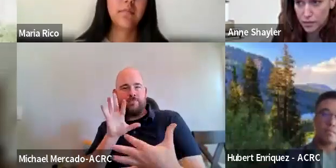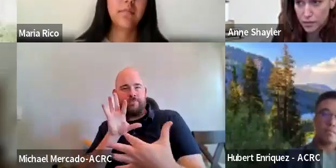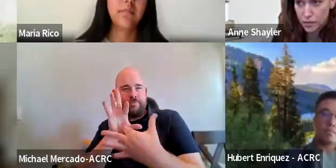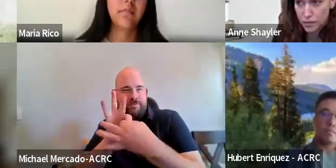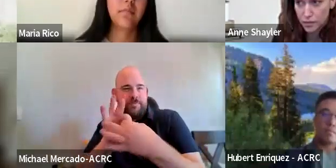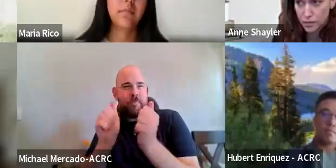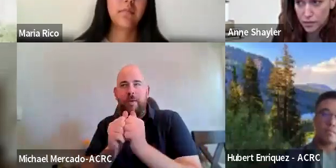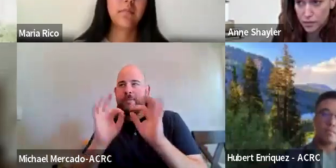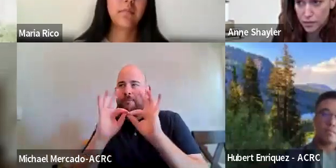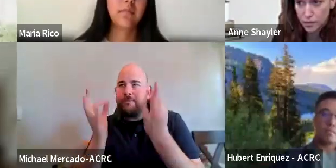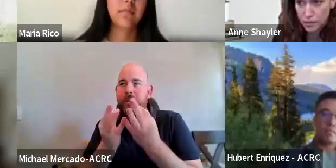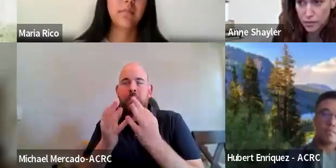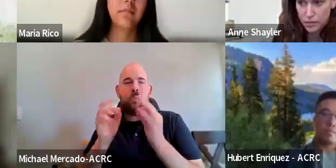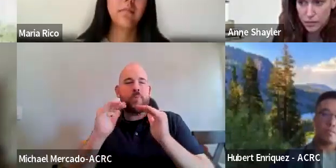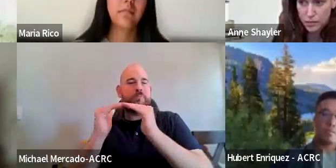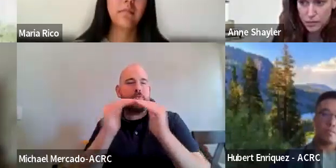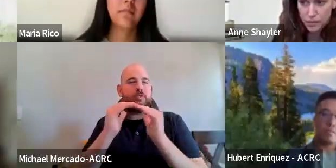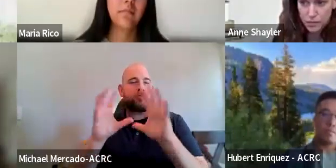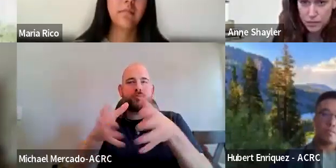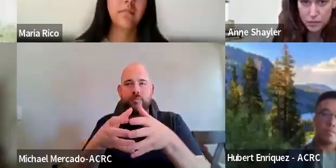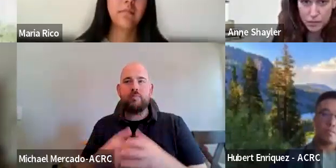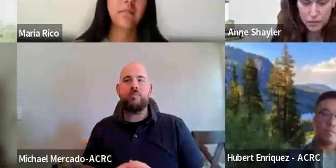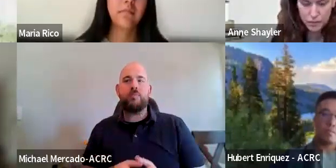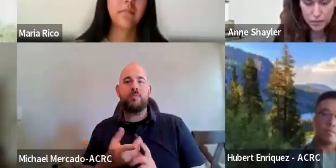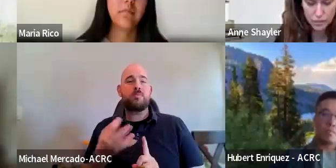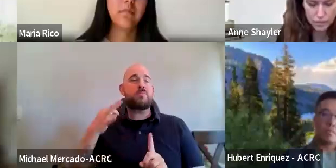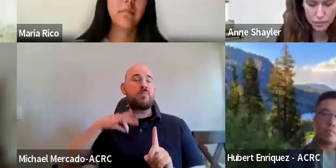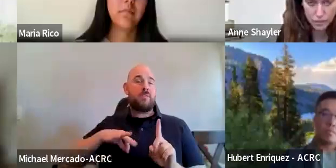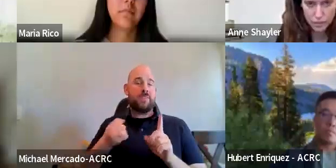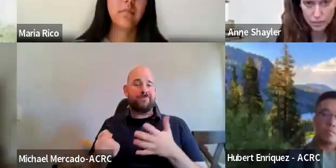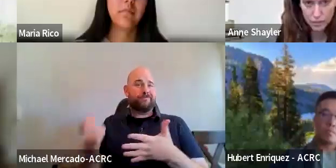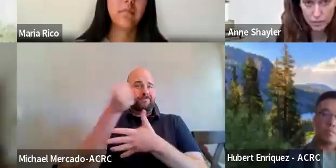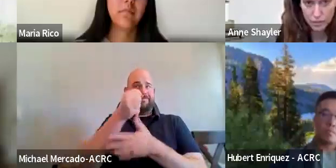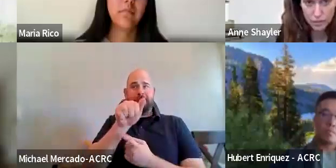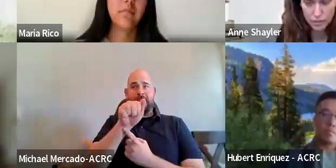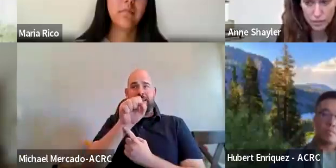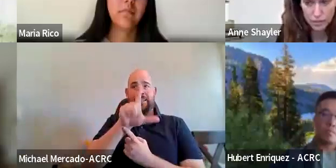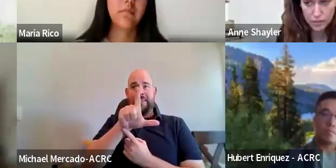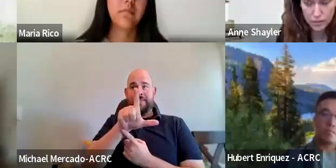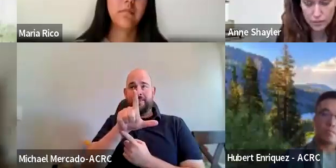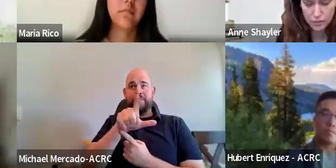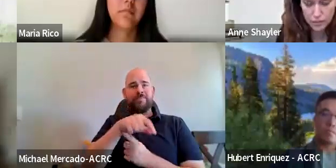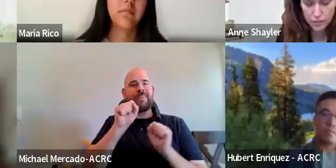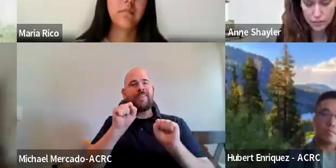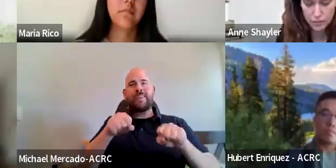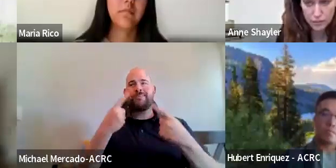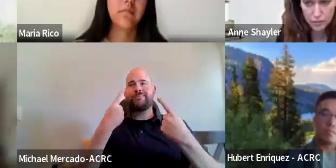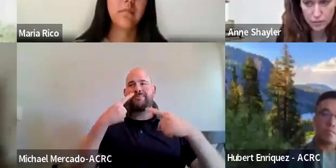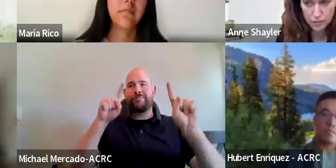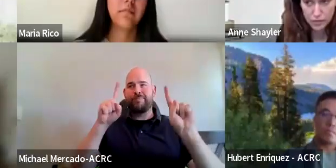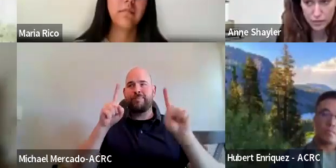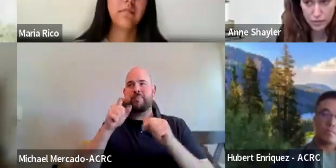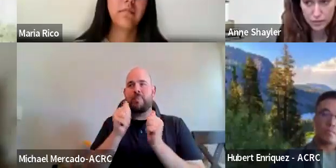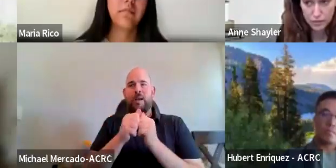to communicate, express themselves, and develop relationships with friends, family, their peers. And